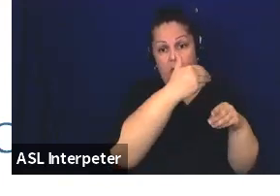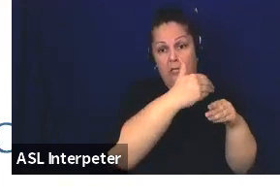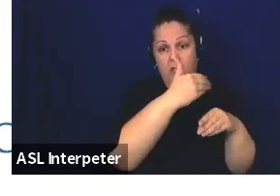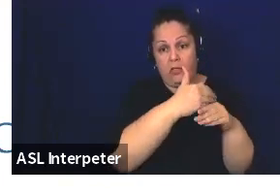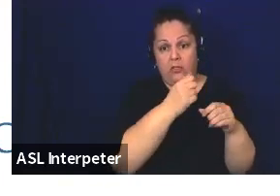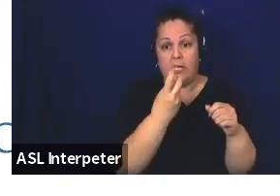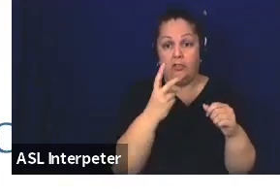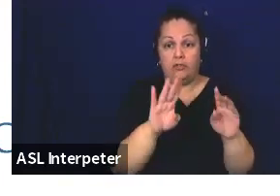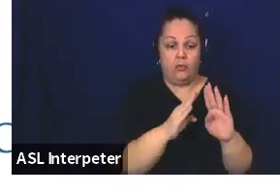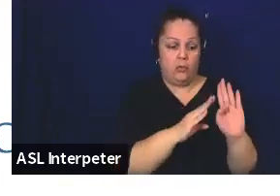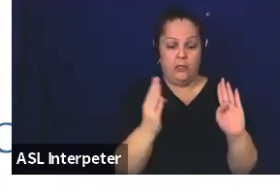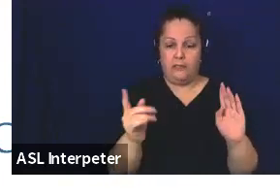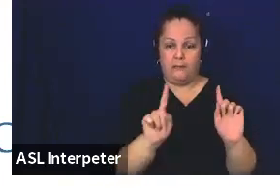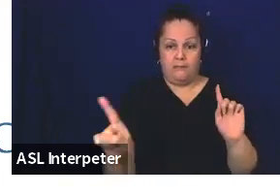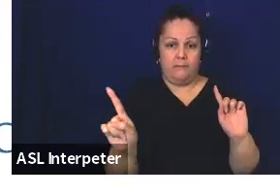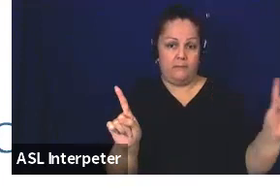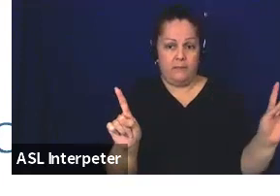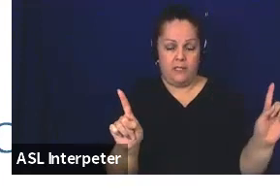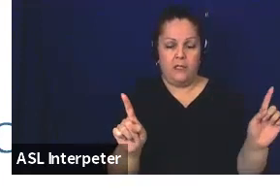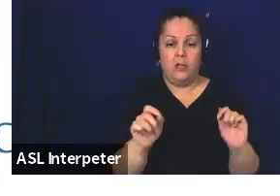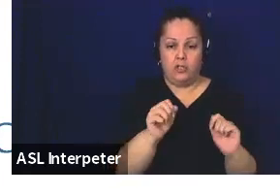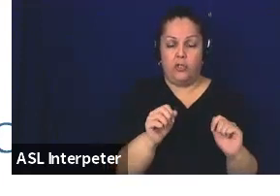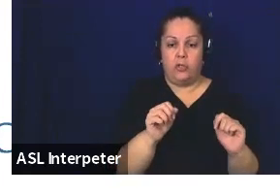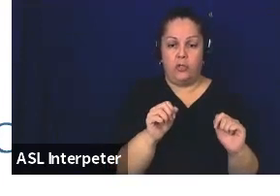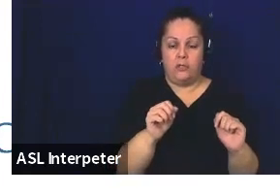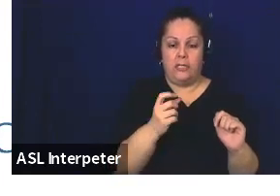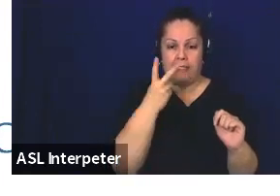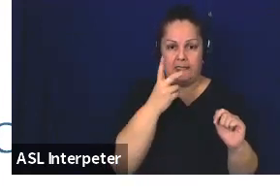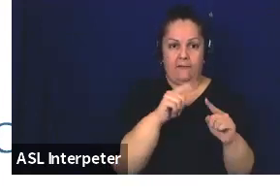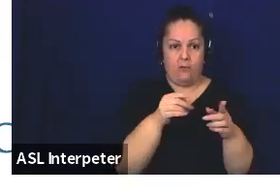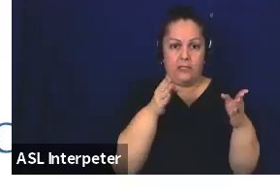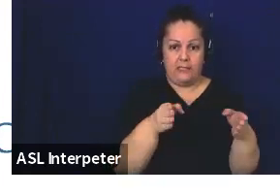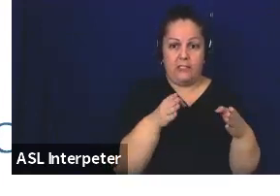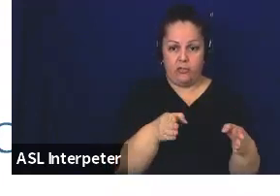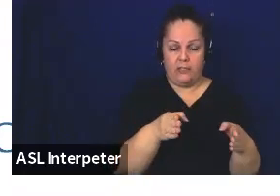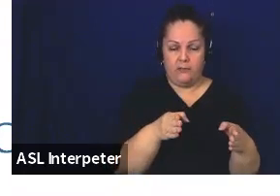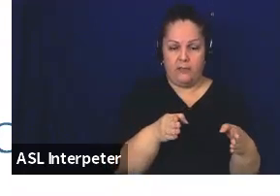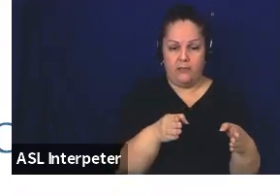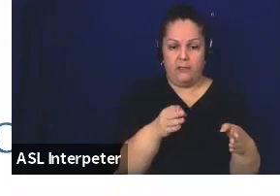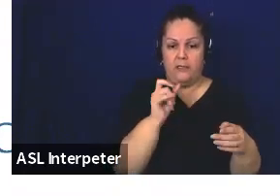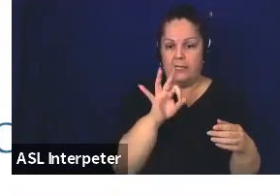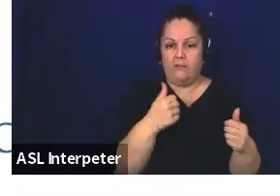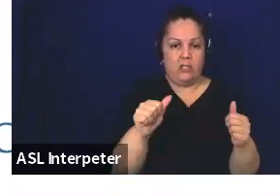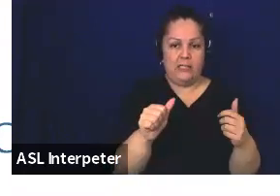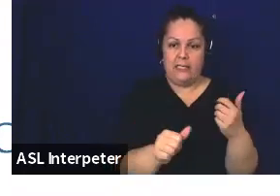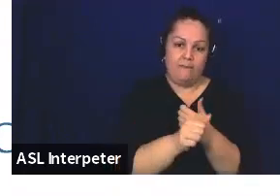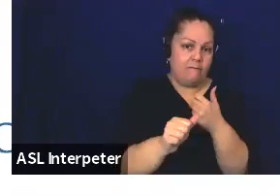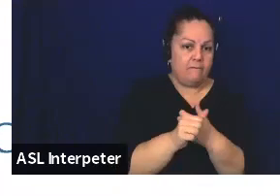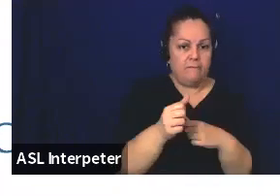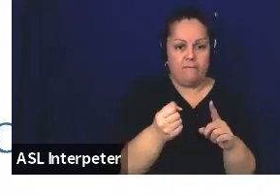two exits, so that they are visible from the street in case there is any violence or anything like